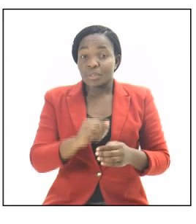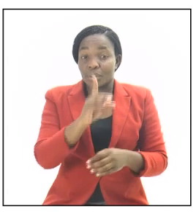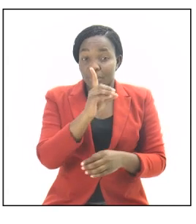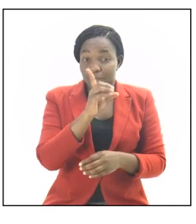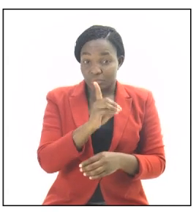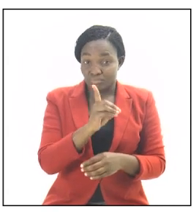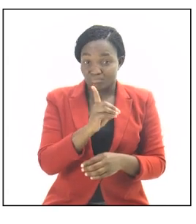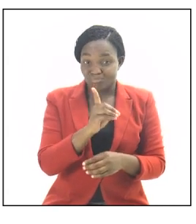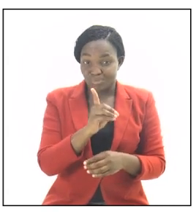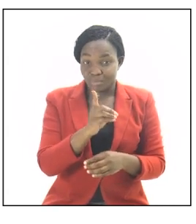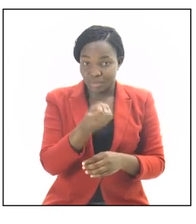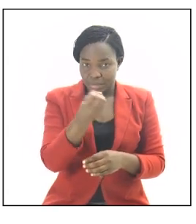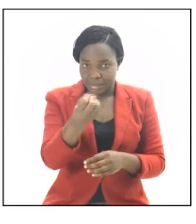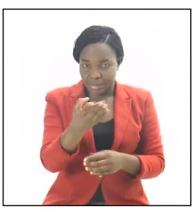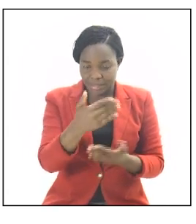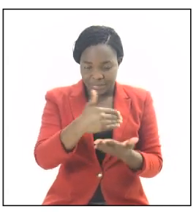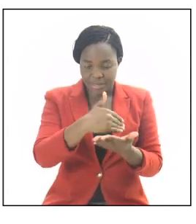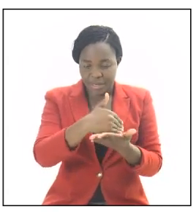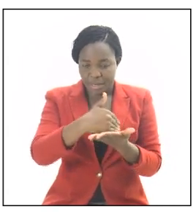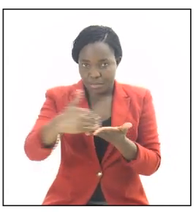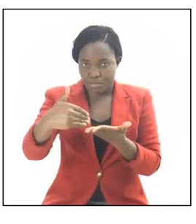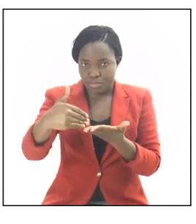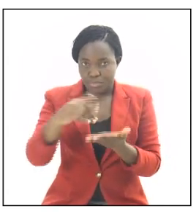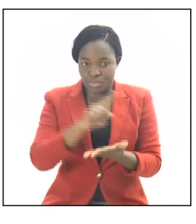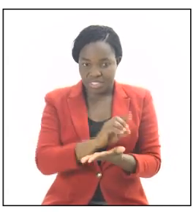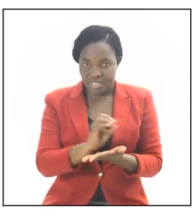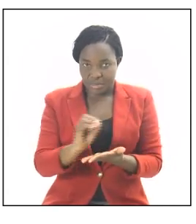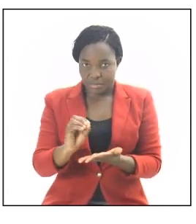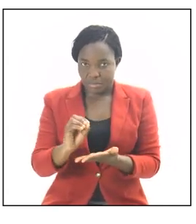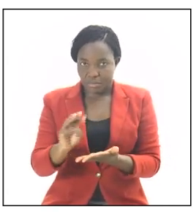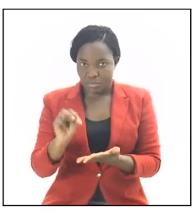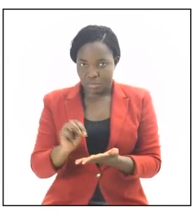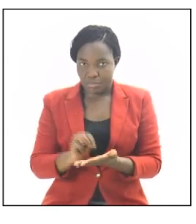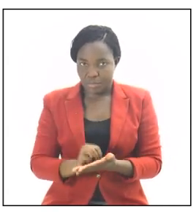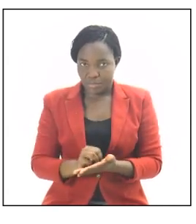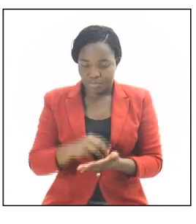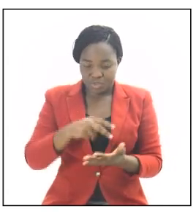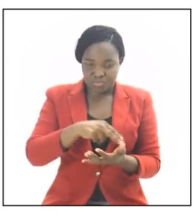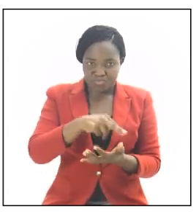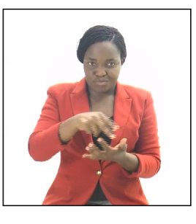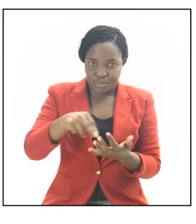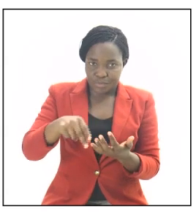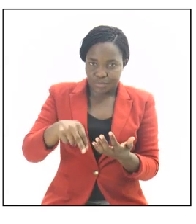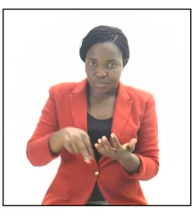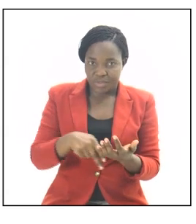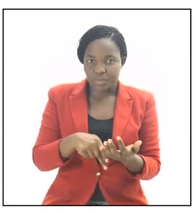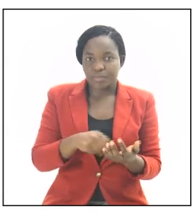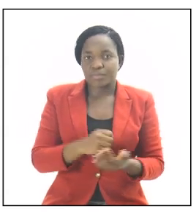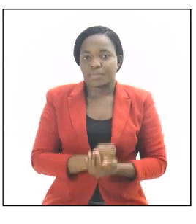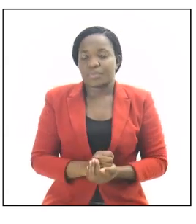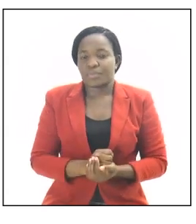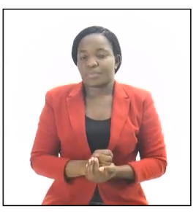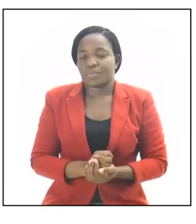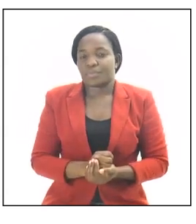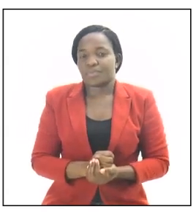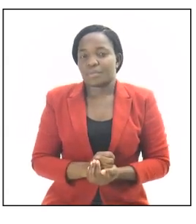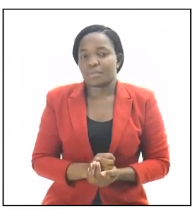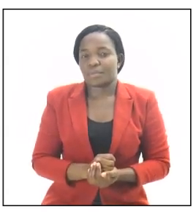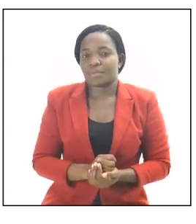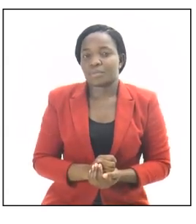100 meters. Pi is also known because it is a constant value of